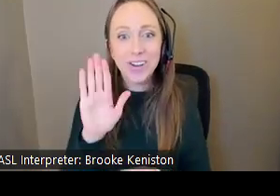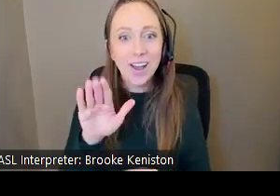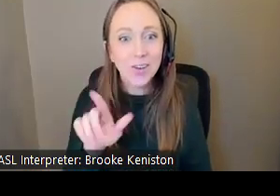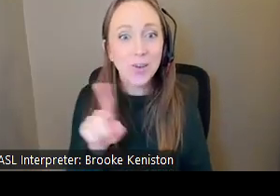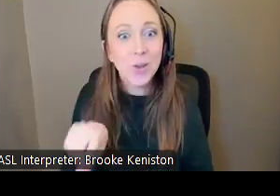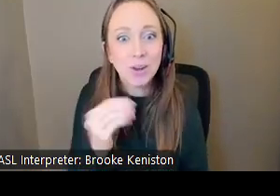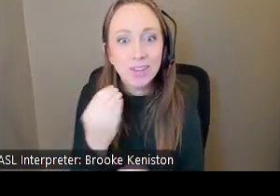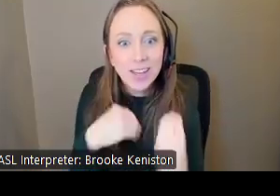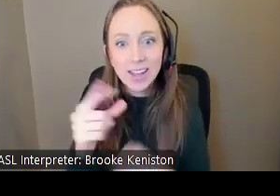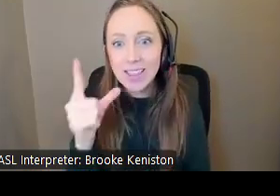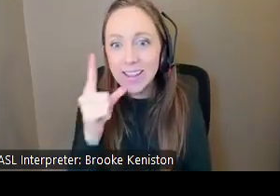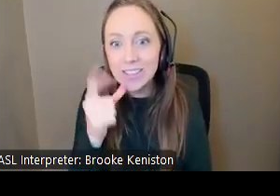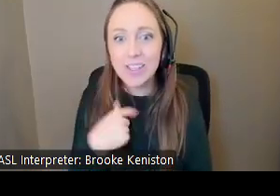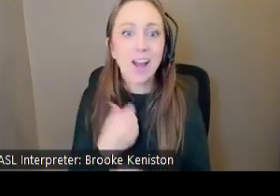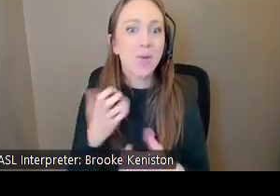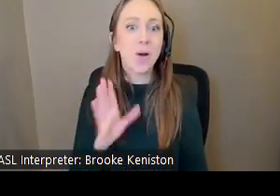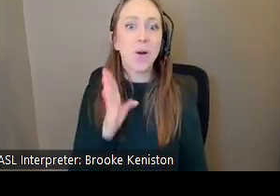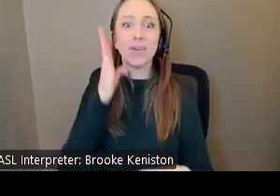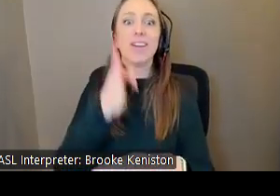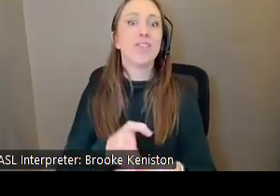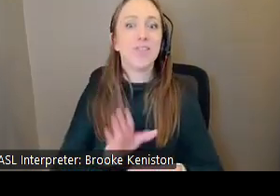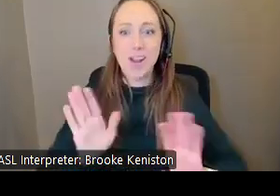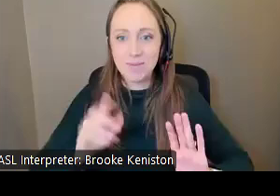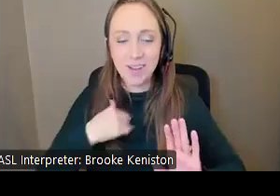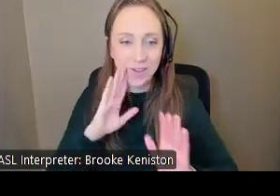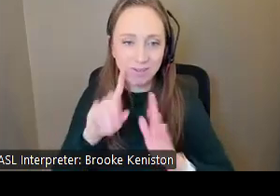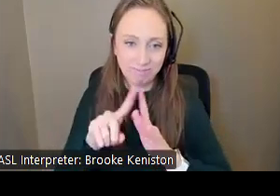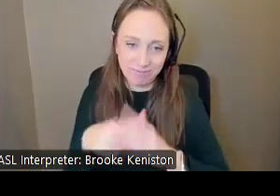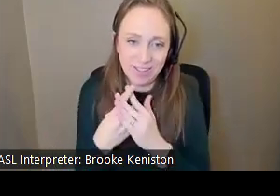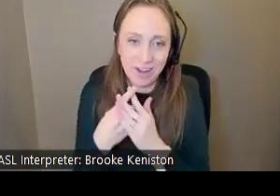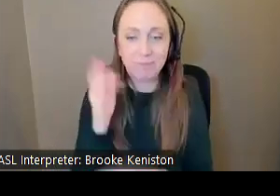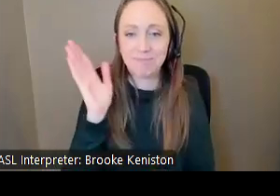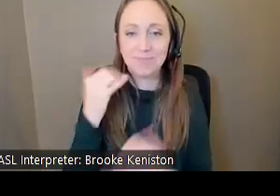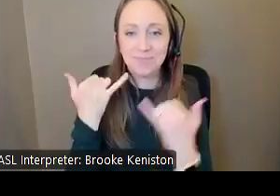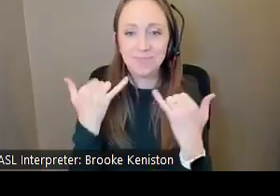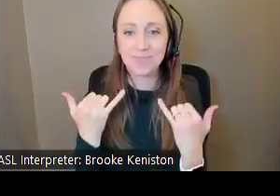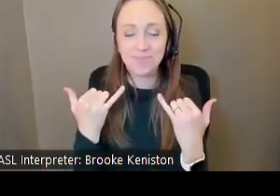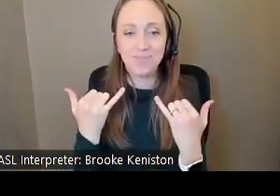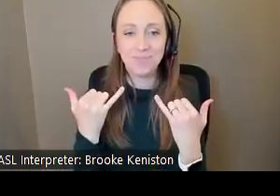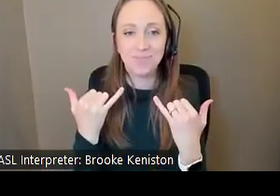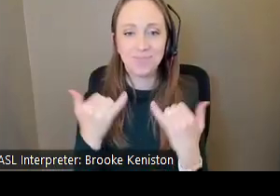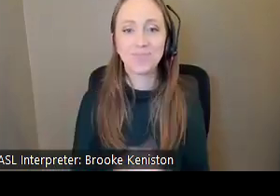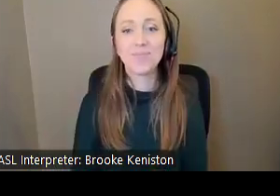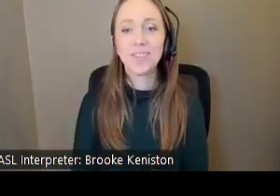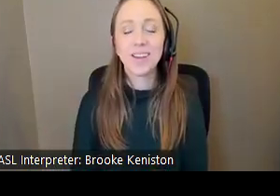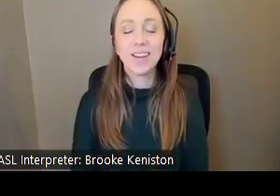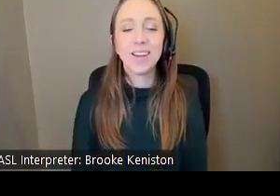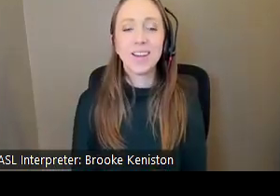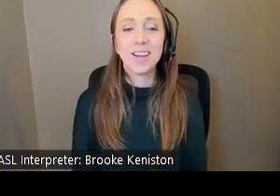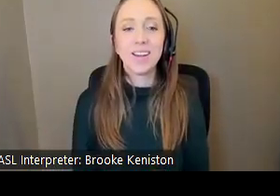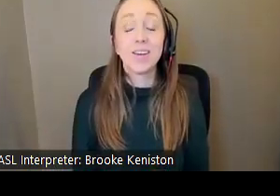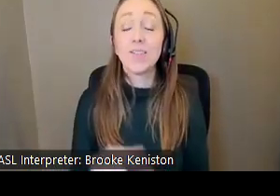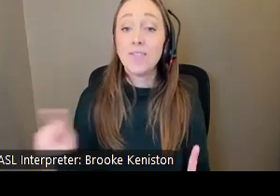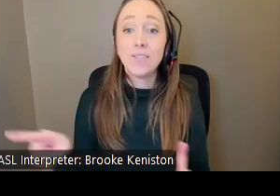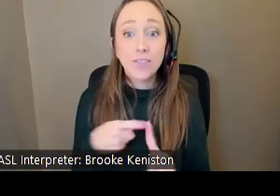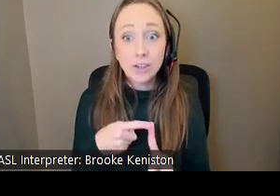so I don't want to disturb that, but I'll get to the talking. I want to start by expressing my really profound gratitude for being